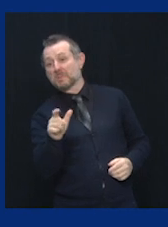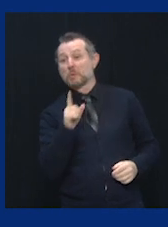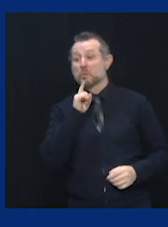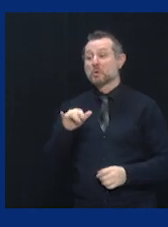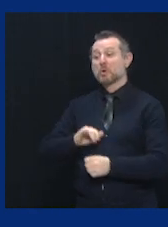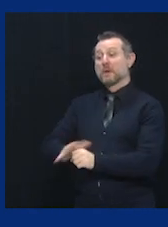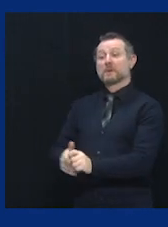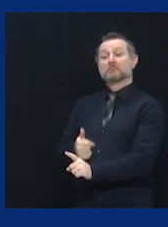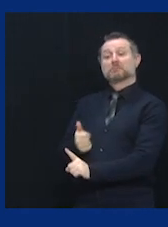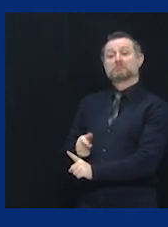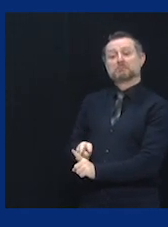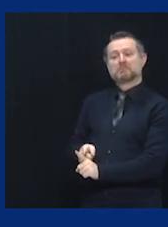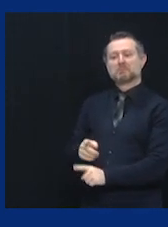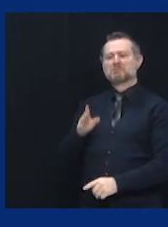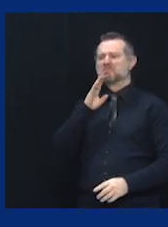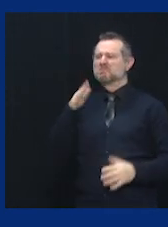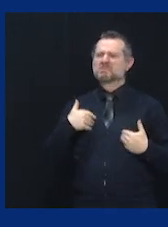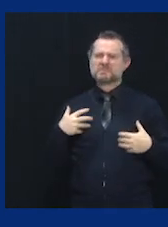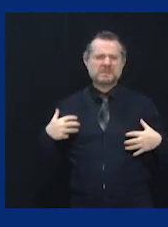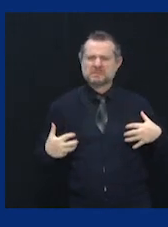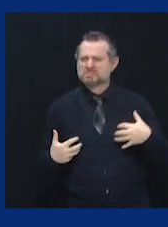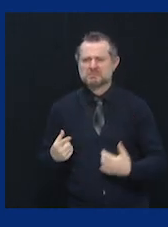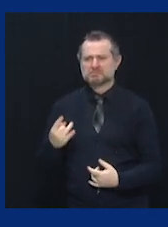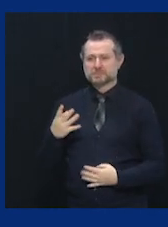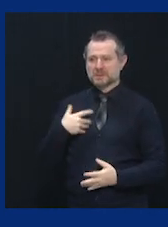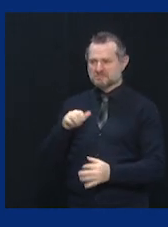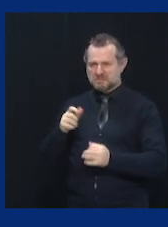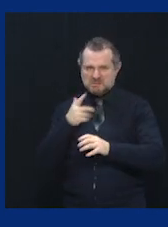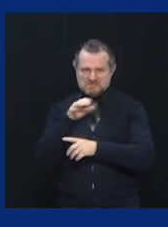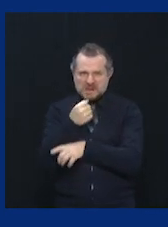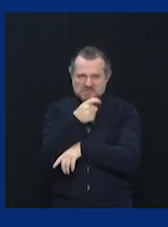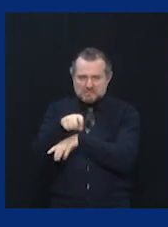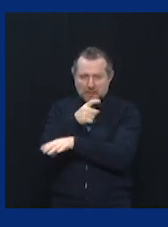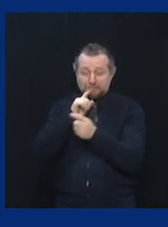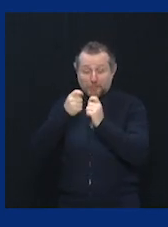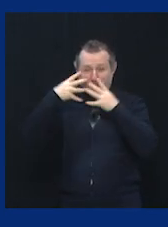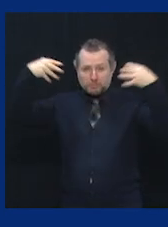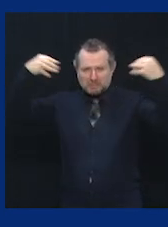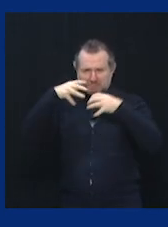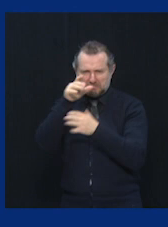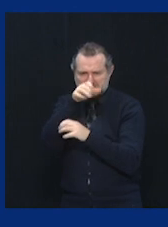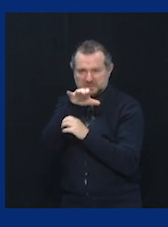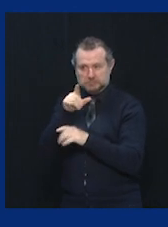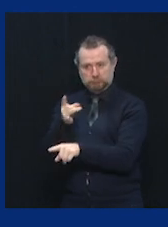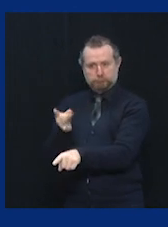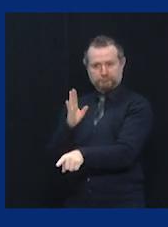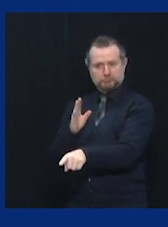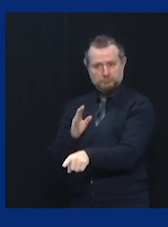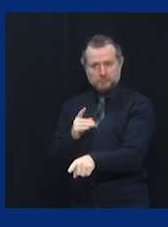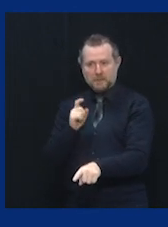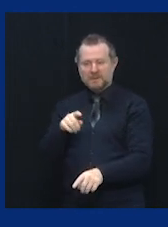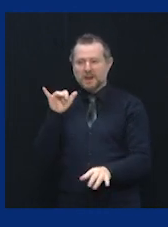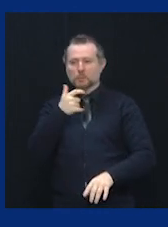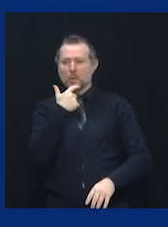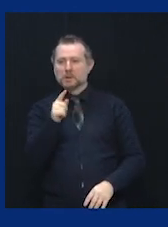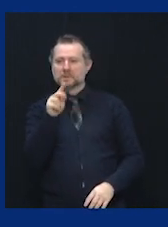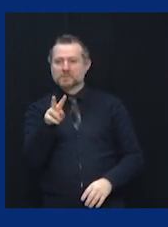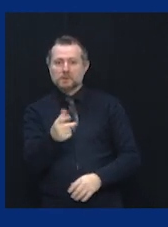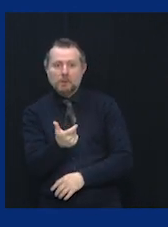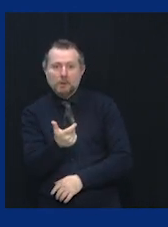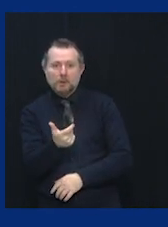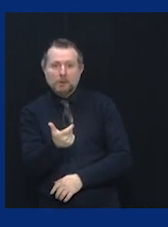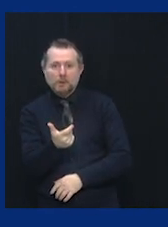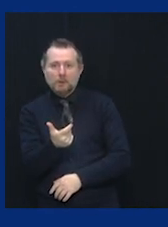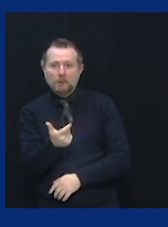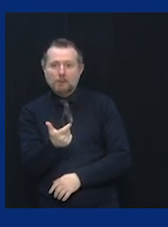time. And you can watch TV news all day long and not really know what's going on, because